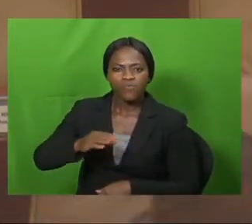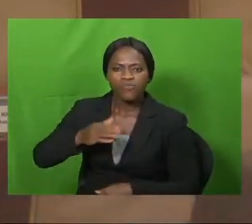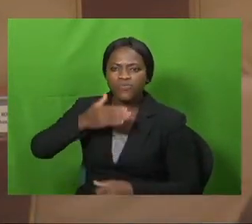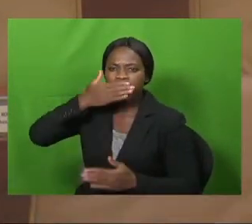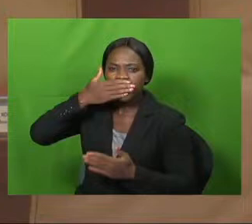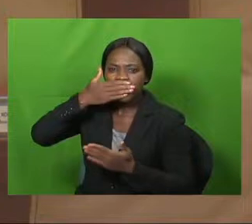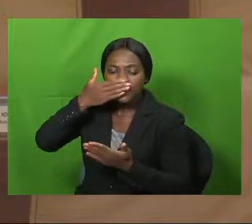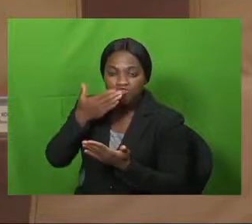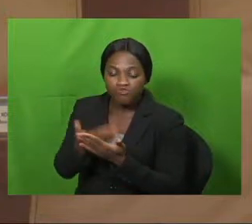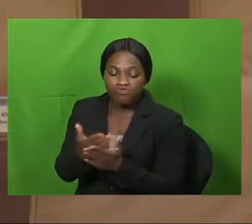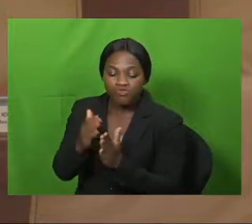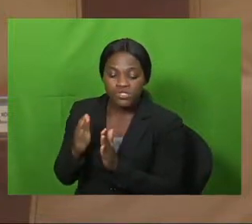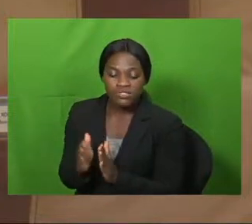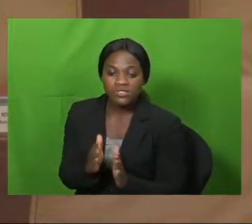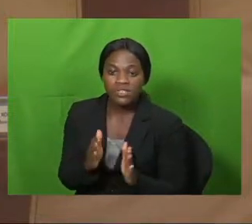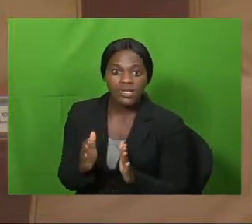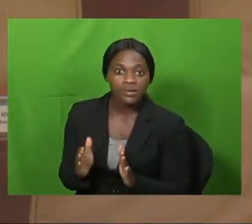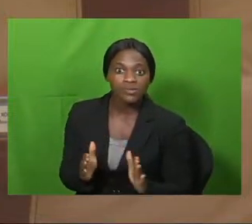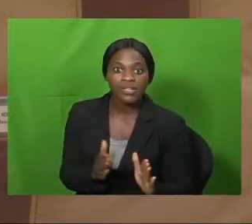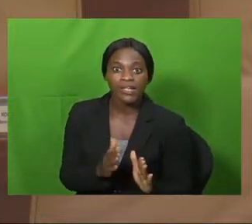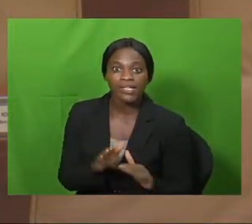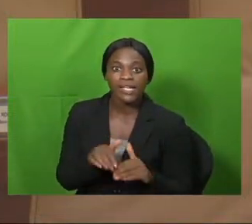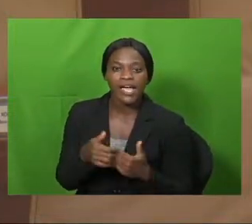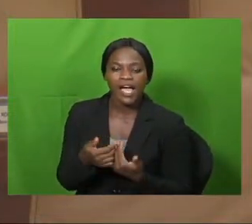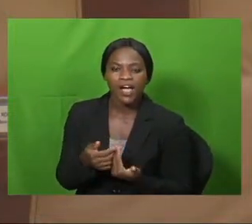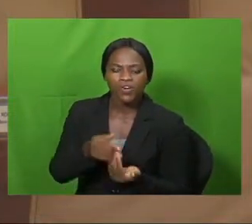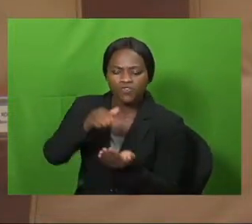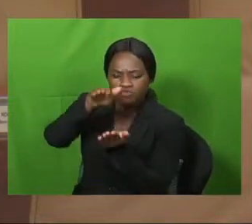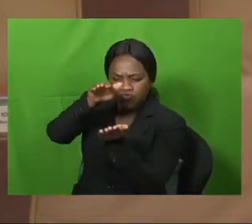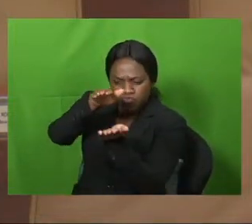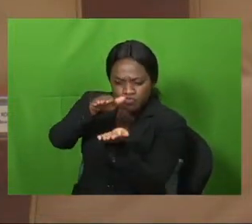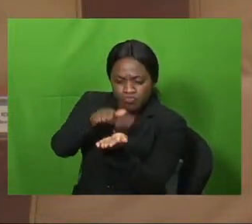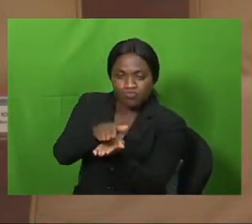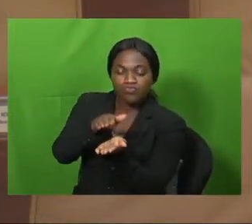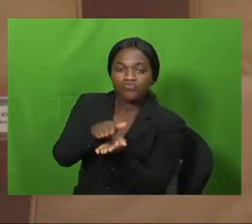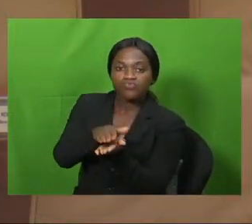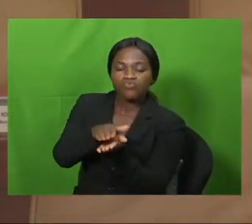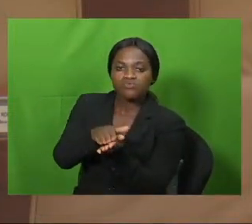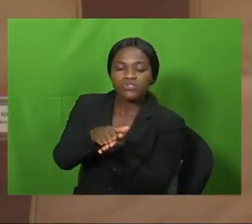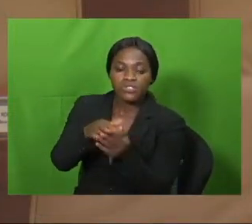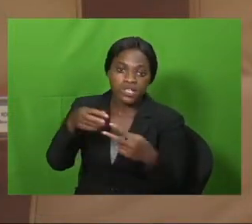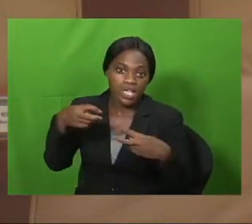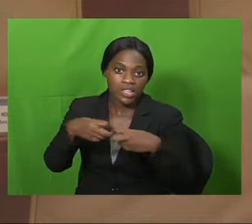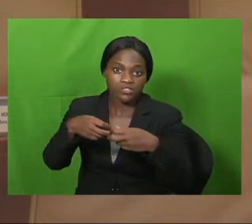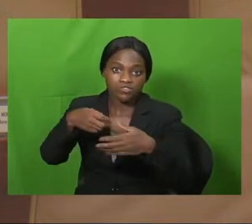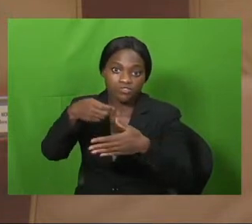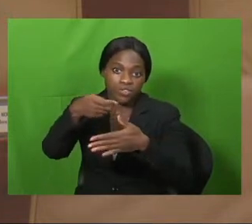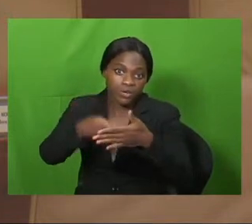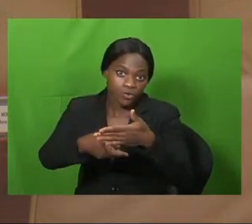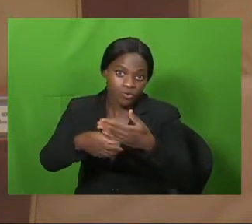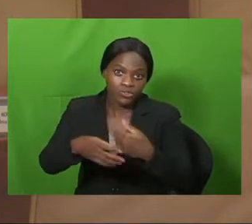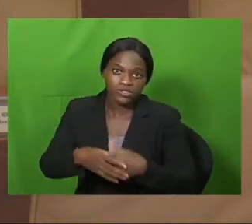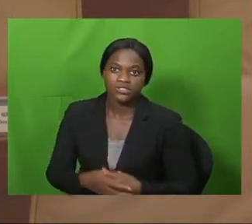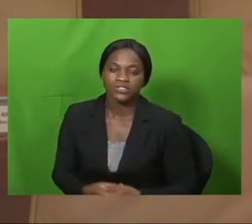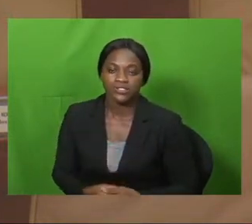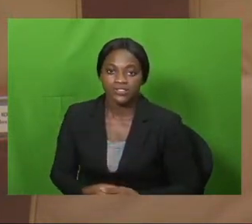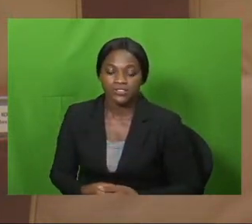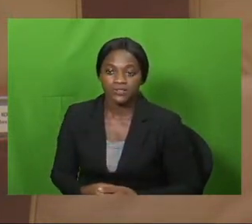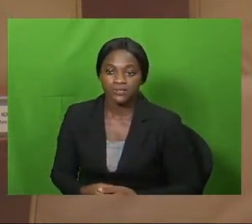excellent initiative in reducing the much criticized electricity tariff. Source,